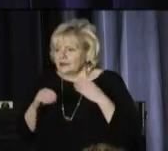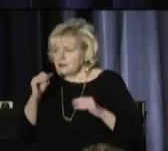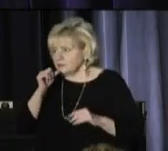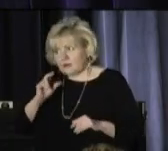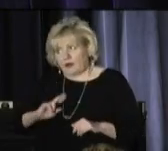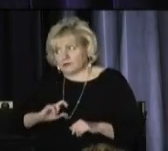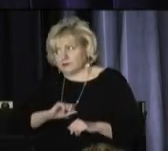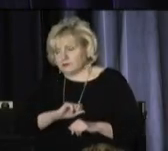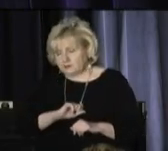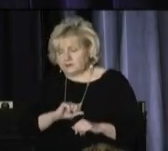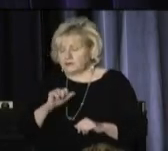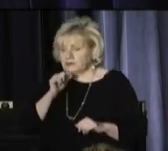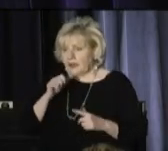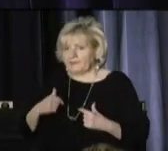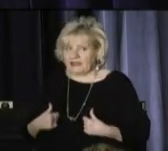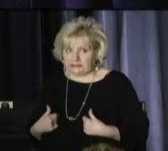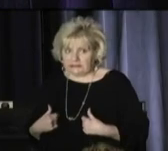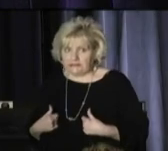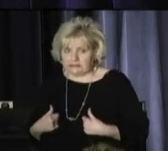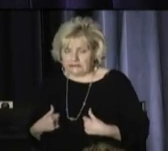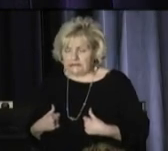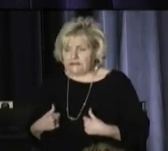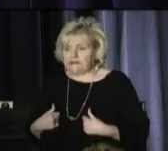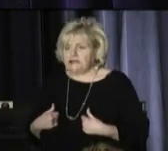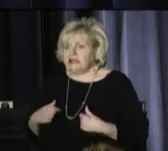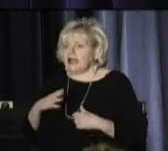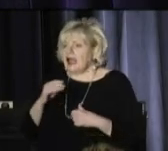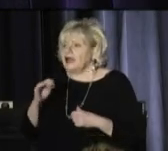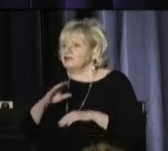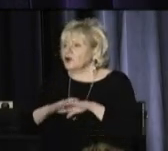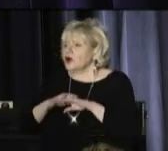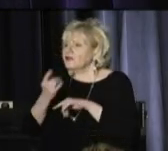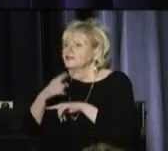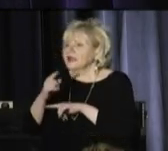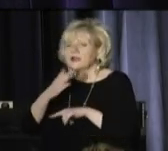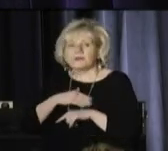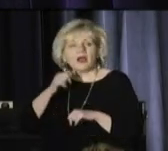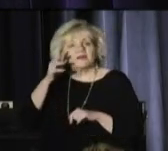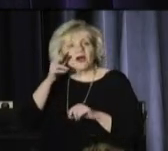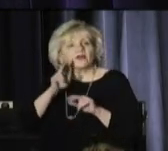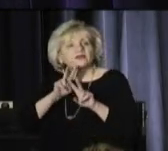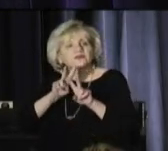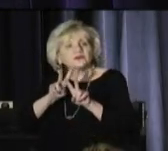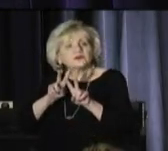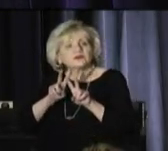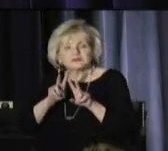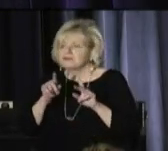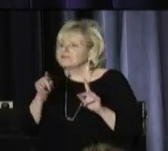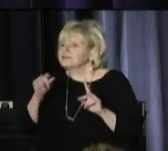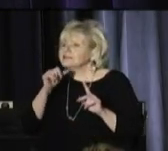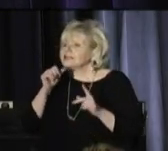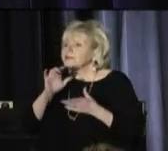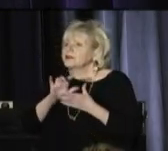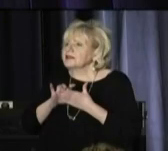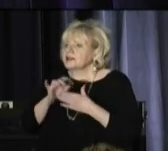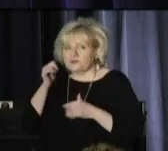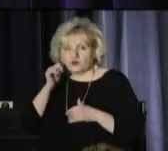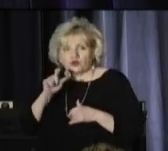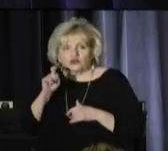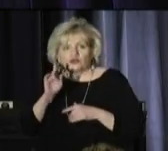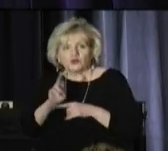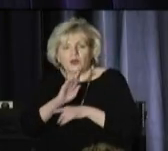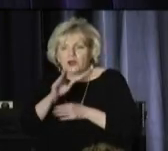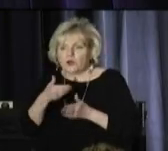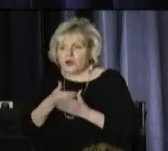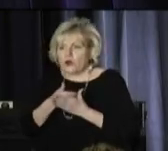us, not me. Even on the day of my father's funeral, Tia doesn't believe girls should wear all black.